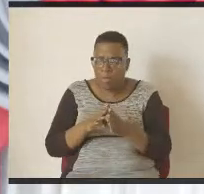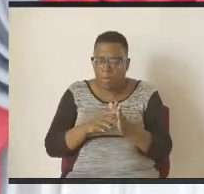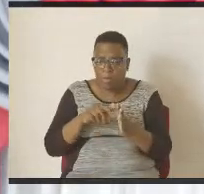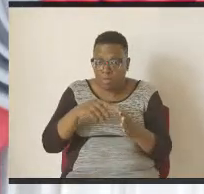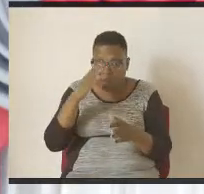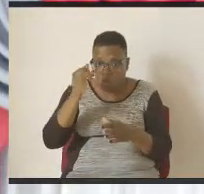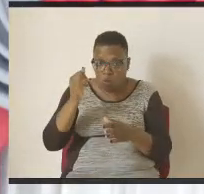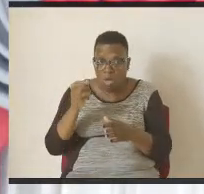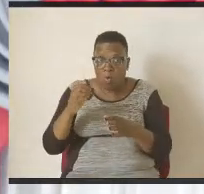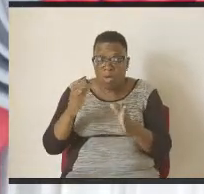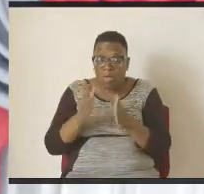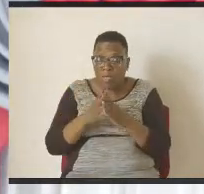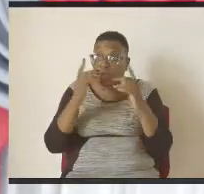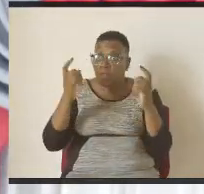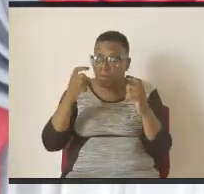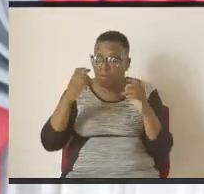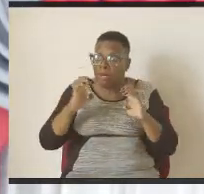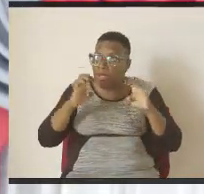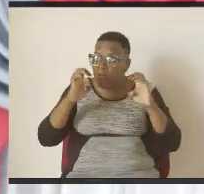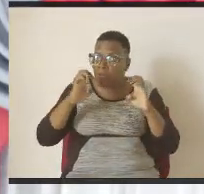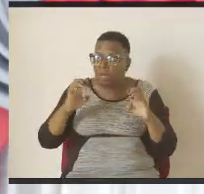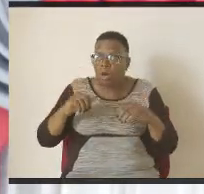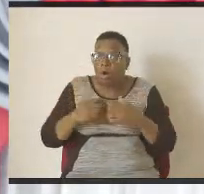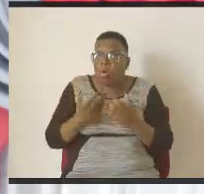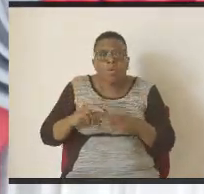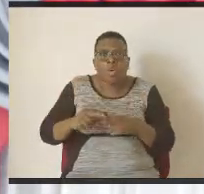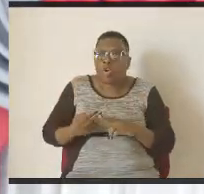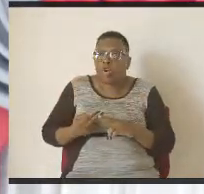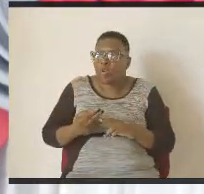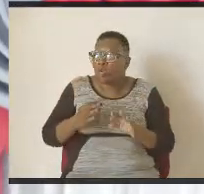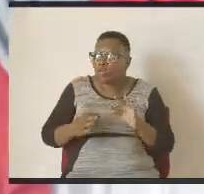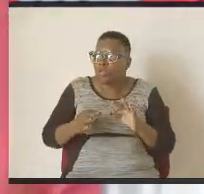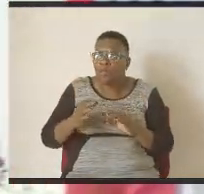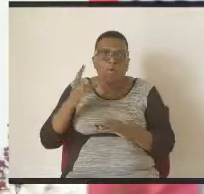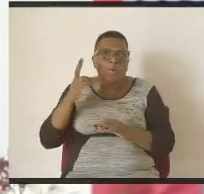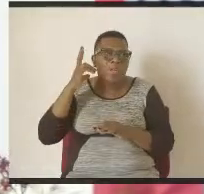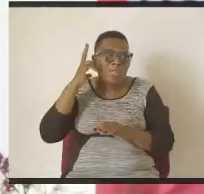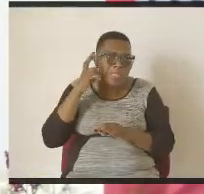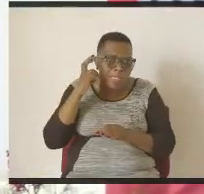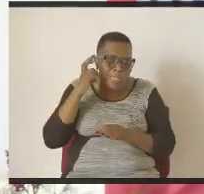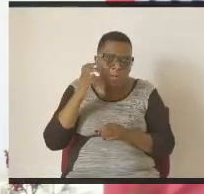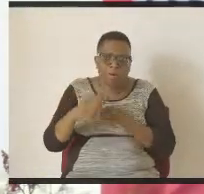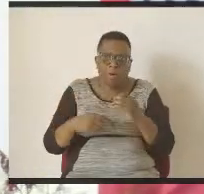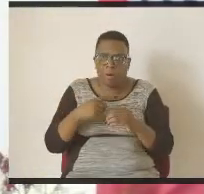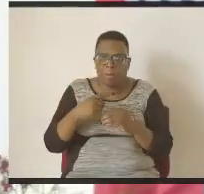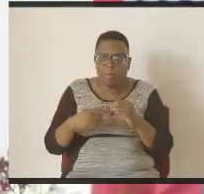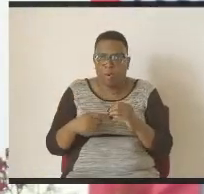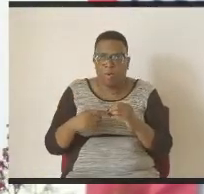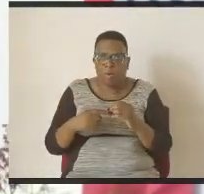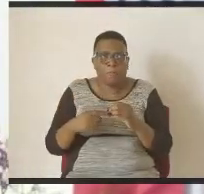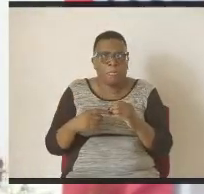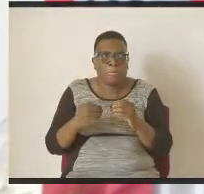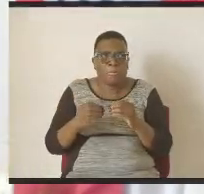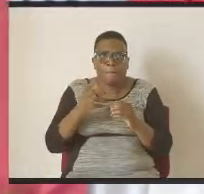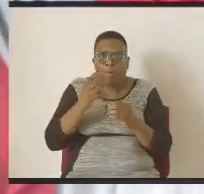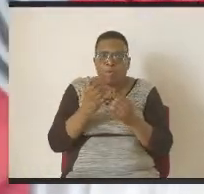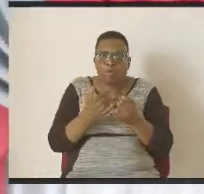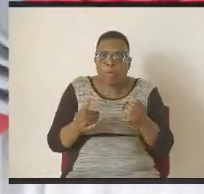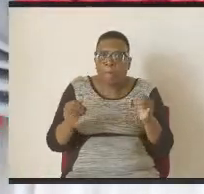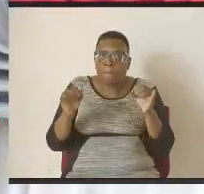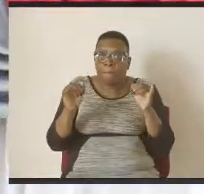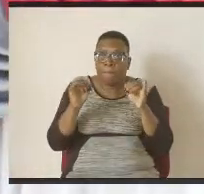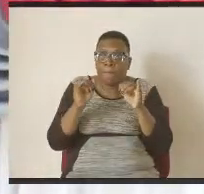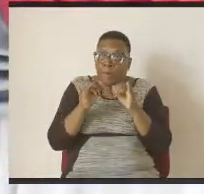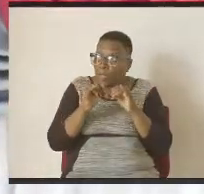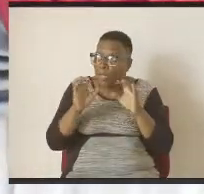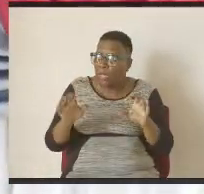are celebrating the season. How is it going to hurt us to hear about the most significant event